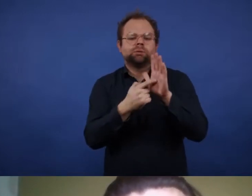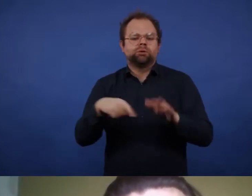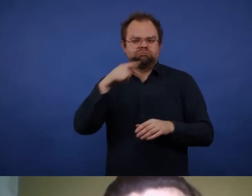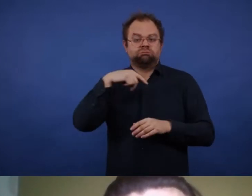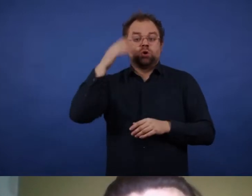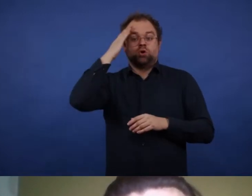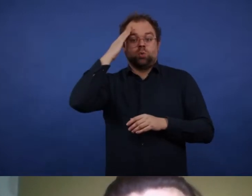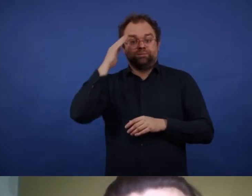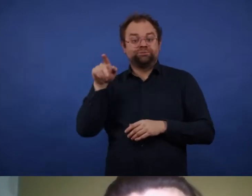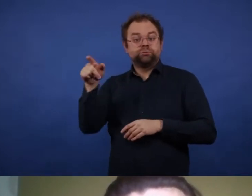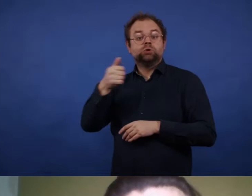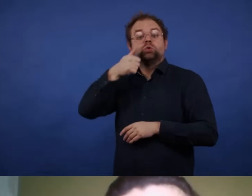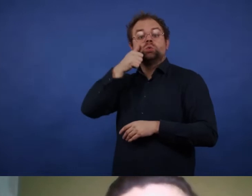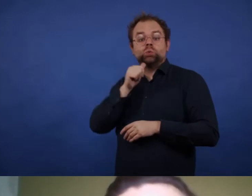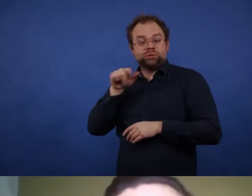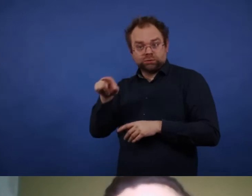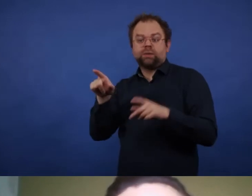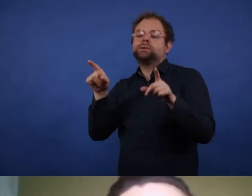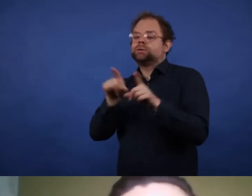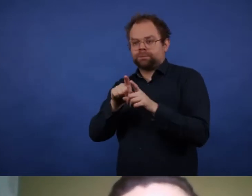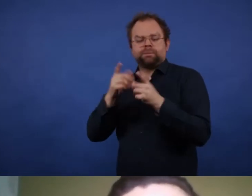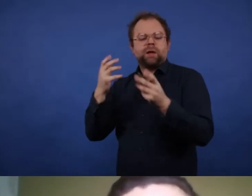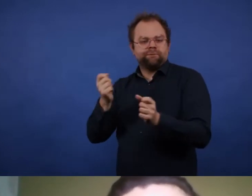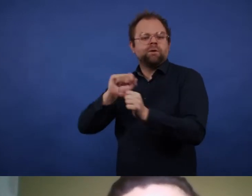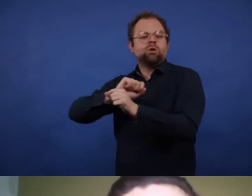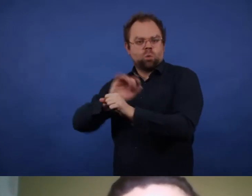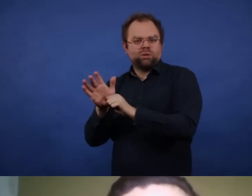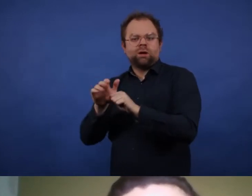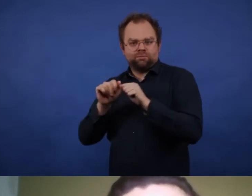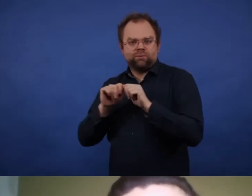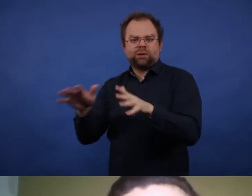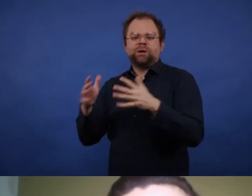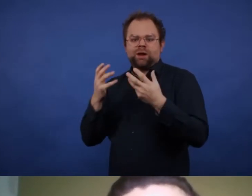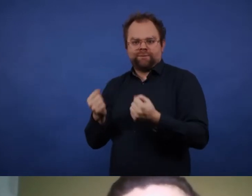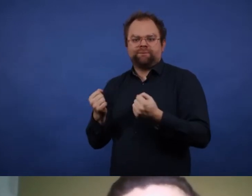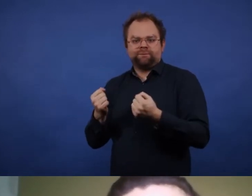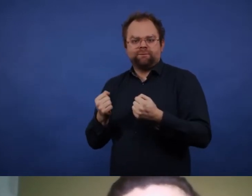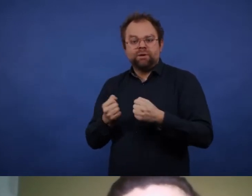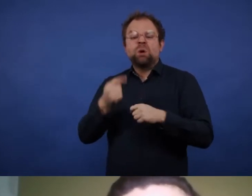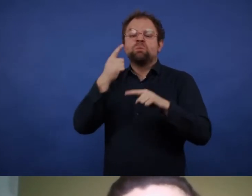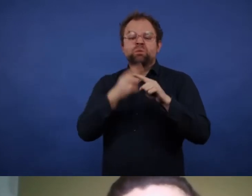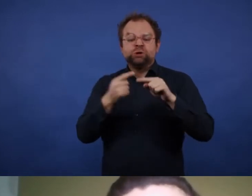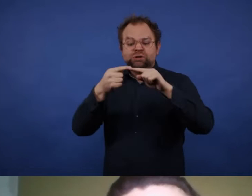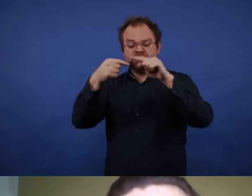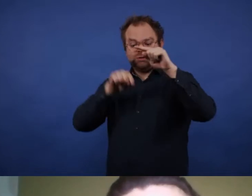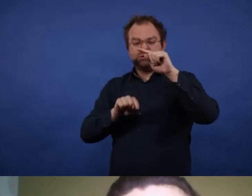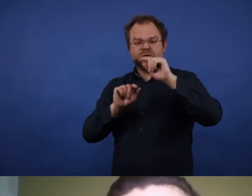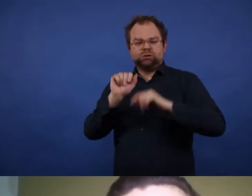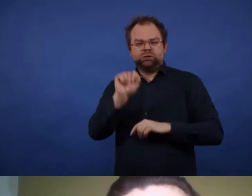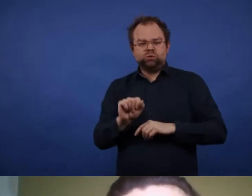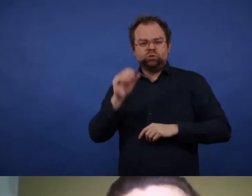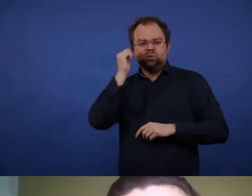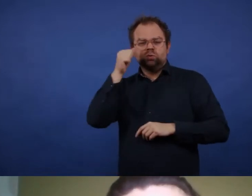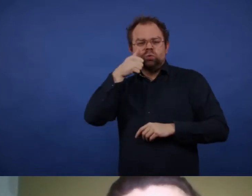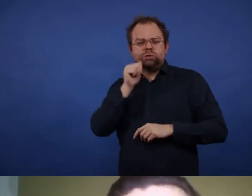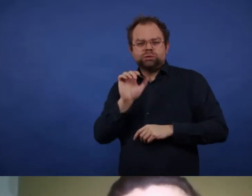repetitive wars in the southern parts of Sudan and the area of Darfur. And in all of these circumstances, people with disability were